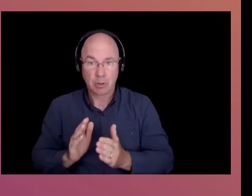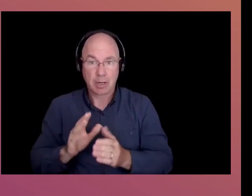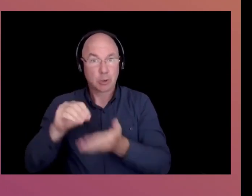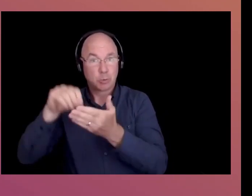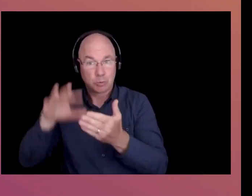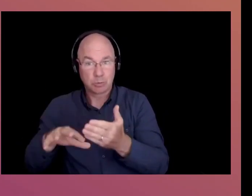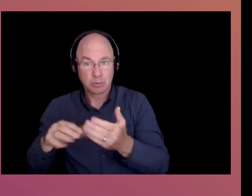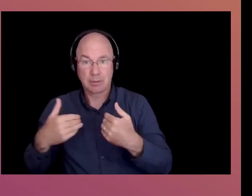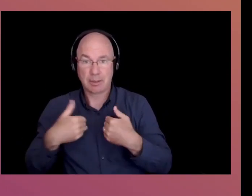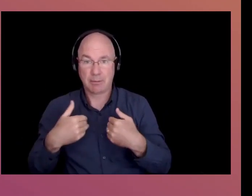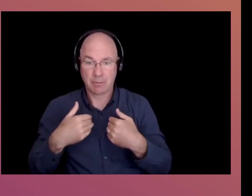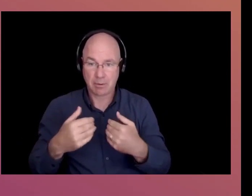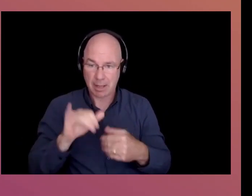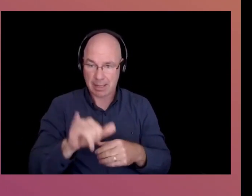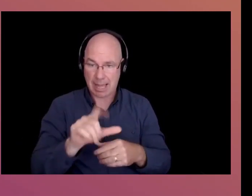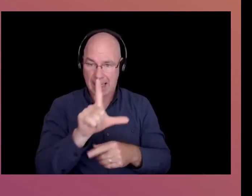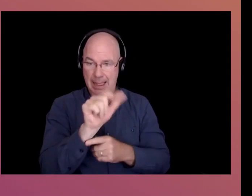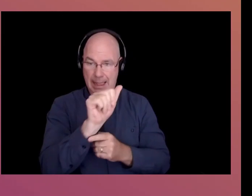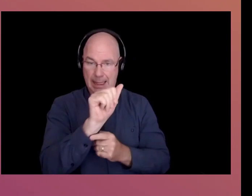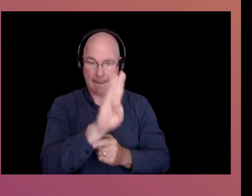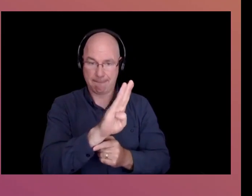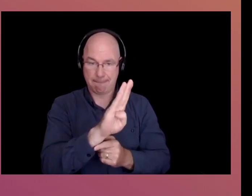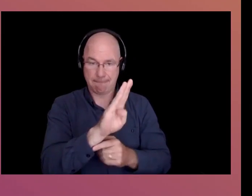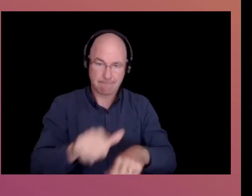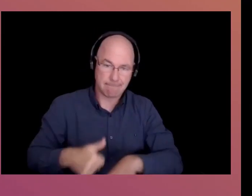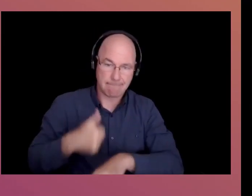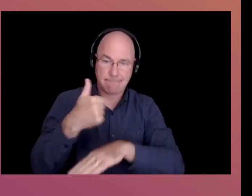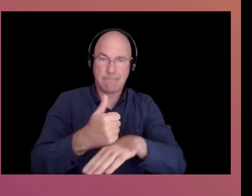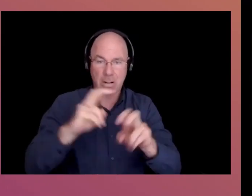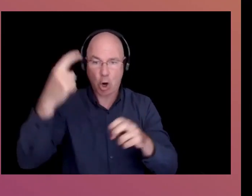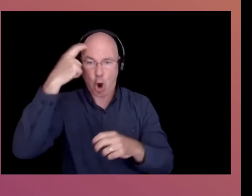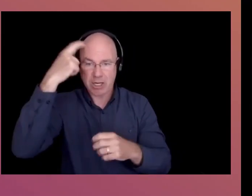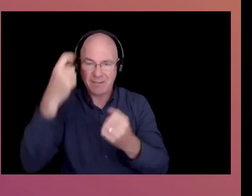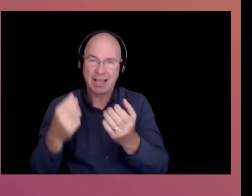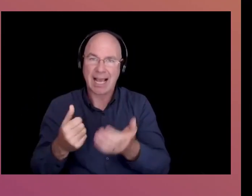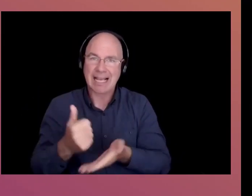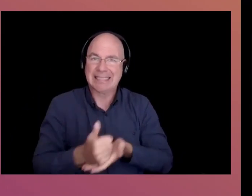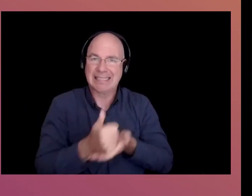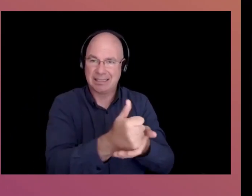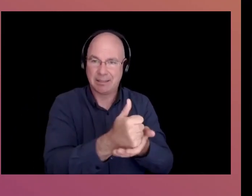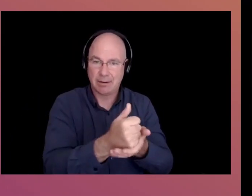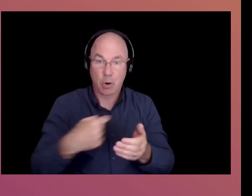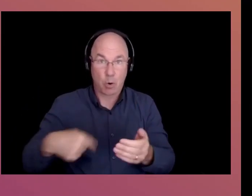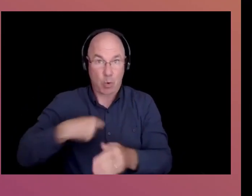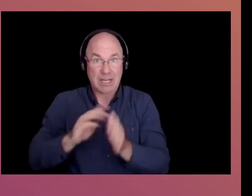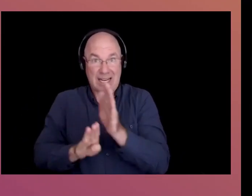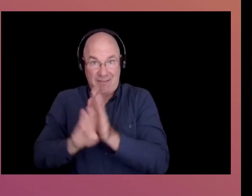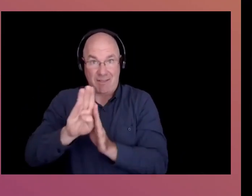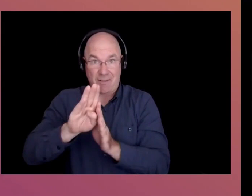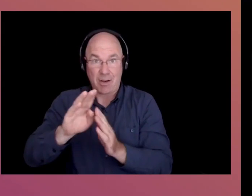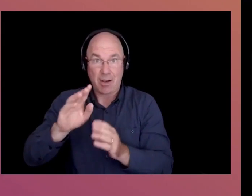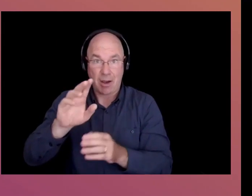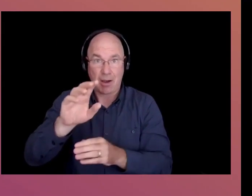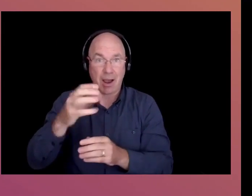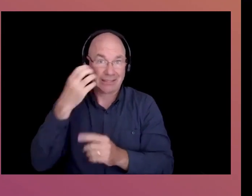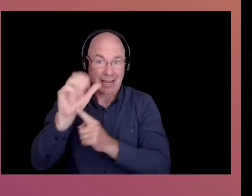Assistance Lab. As the first step, we developed a smartphone app called NavCog, an indoor